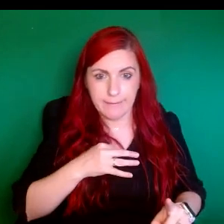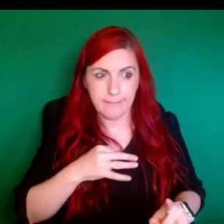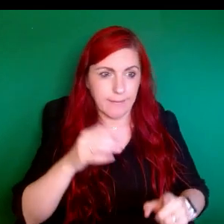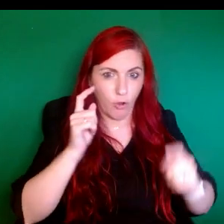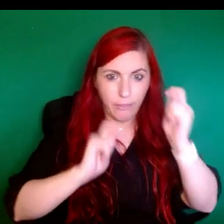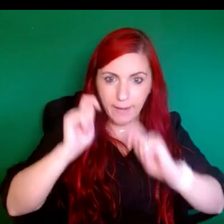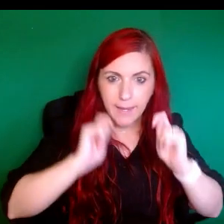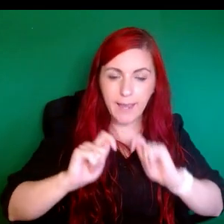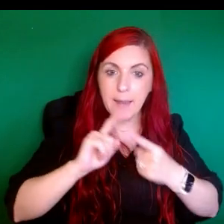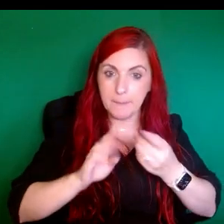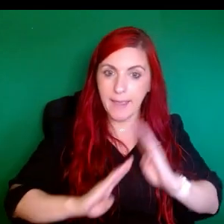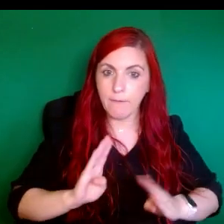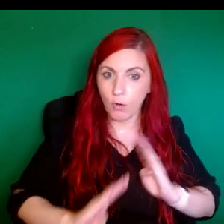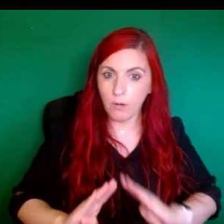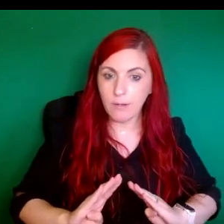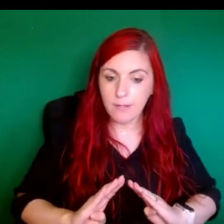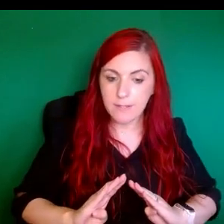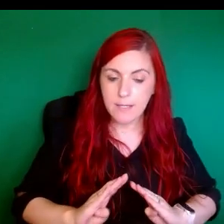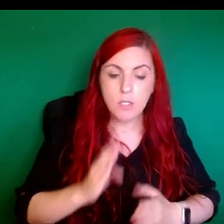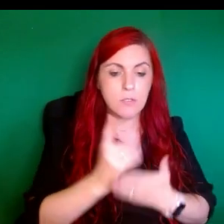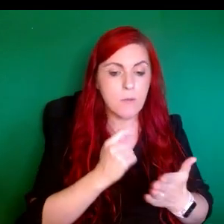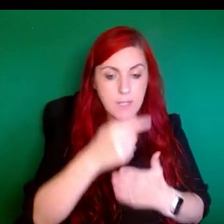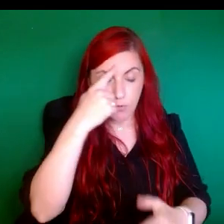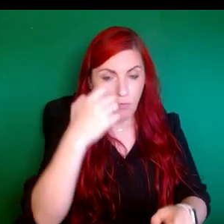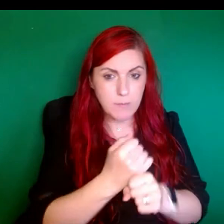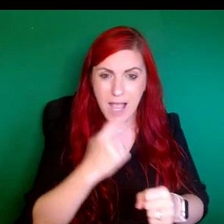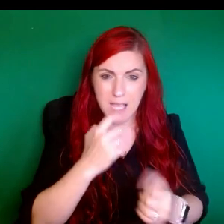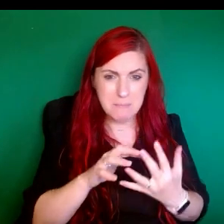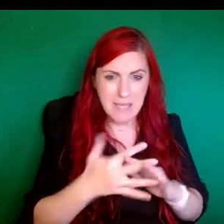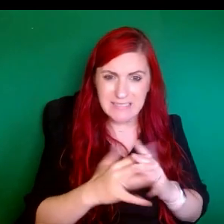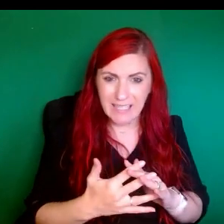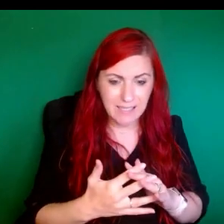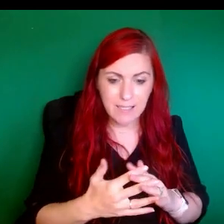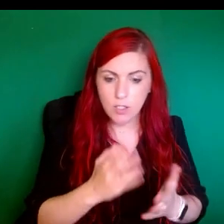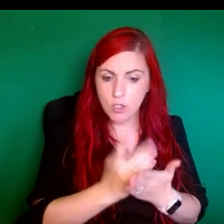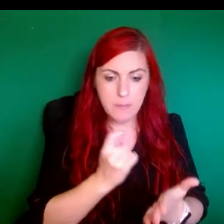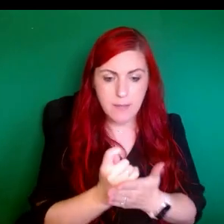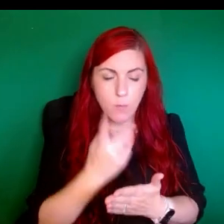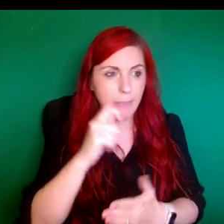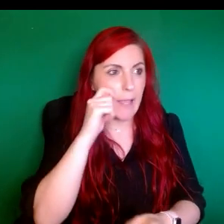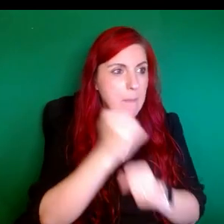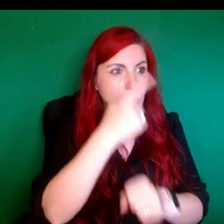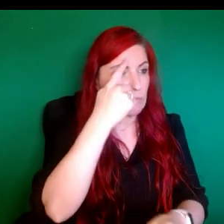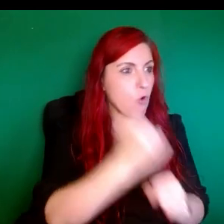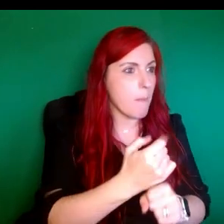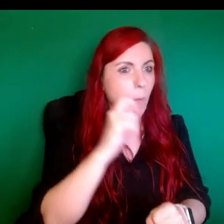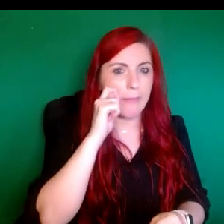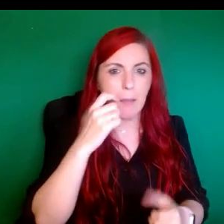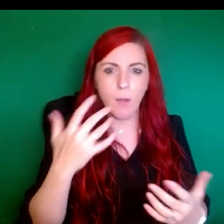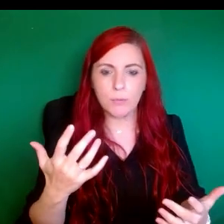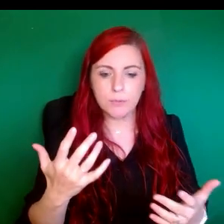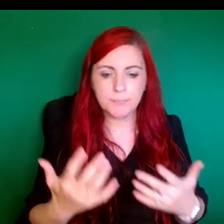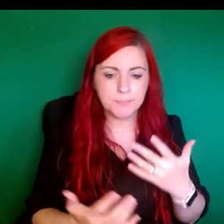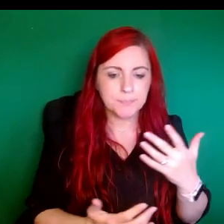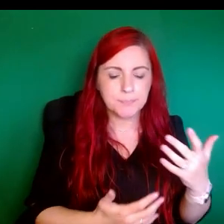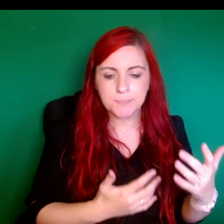that it impacts on your feelings, on your thinking, and on your behavior. Sometimes trauma is messy.